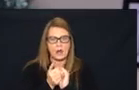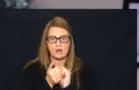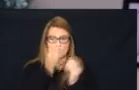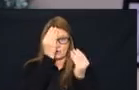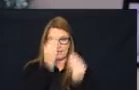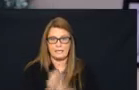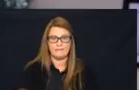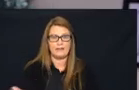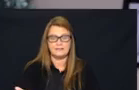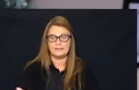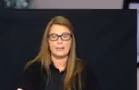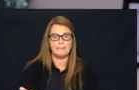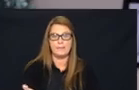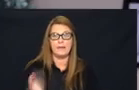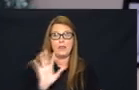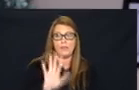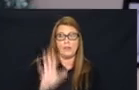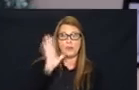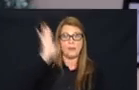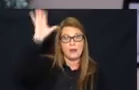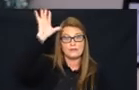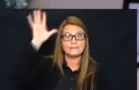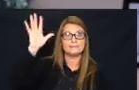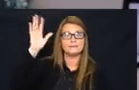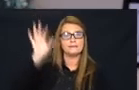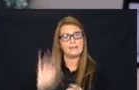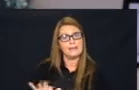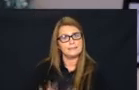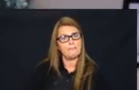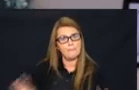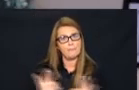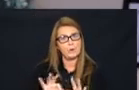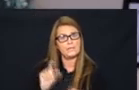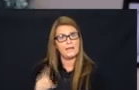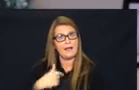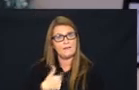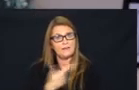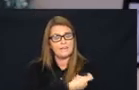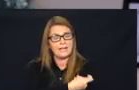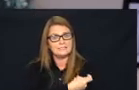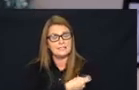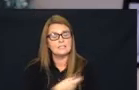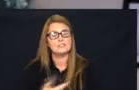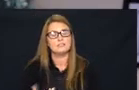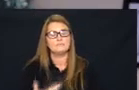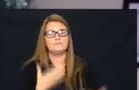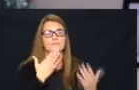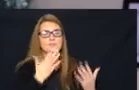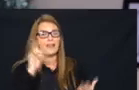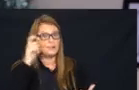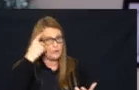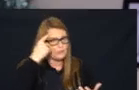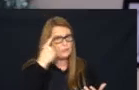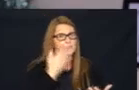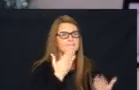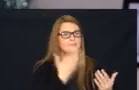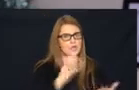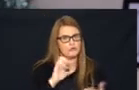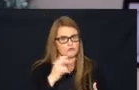younger age children and parents that may be important to vaccinate them? And so thank you, Governor. Thank you,